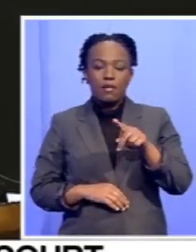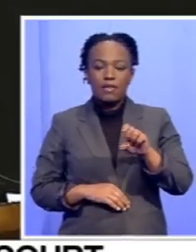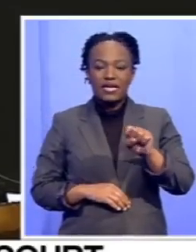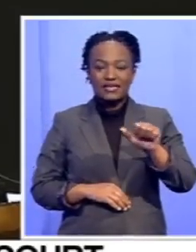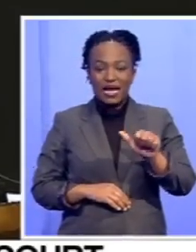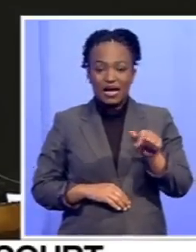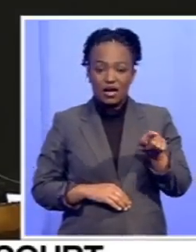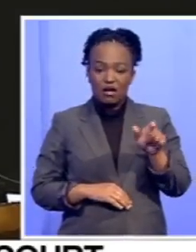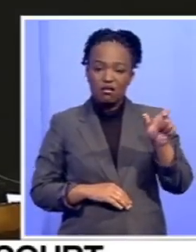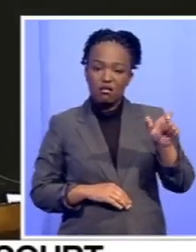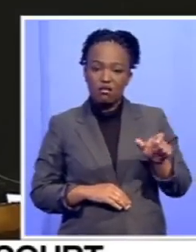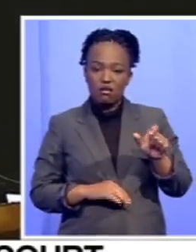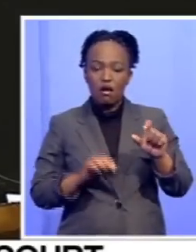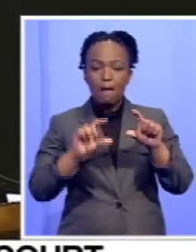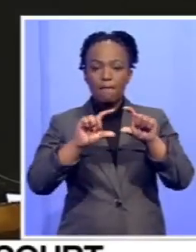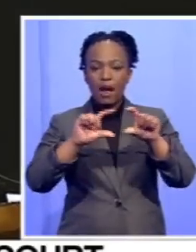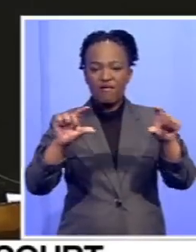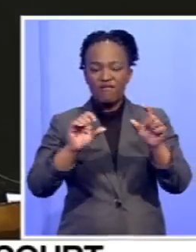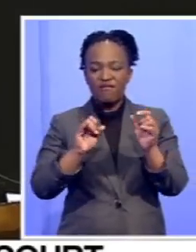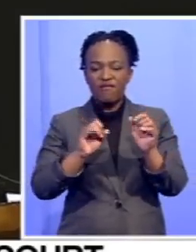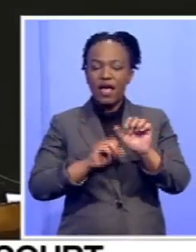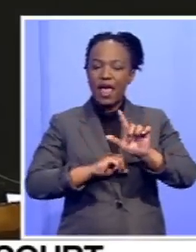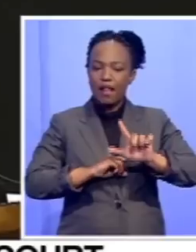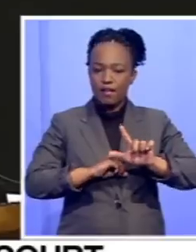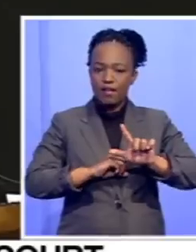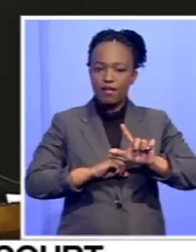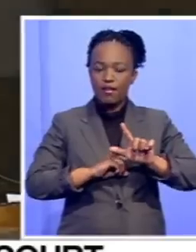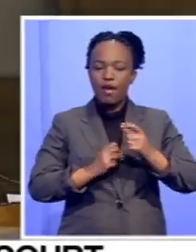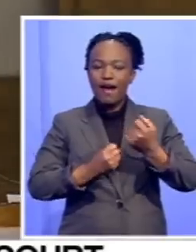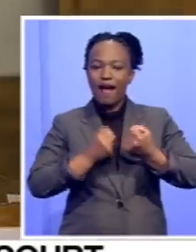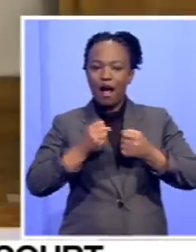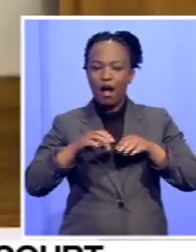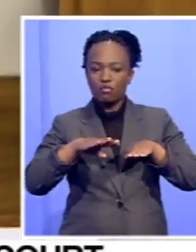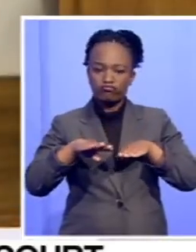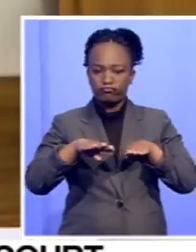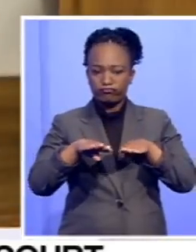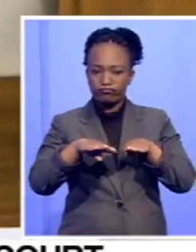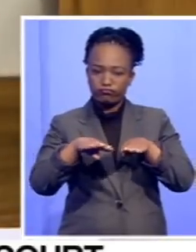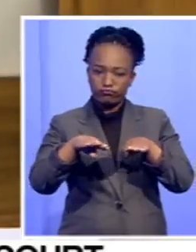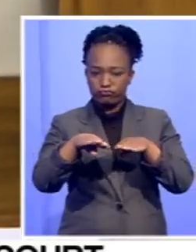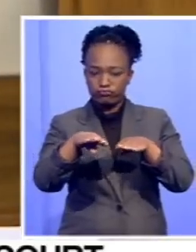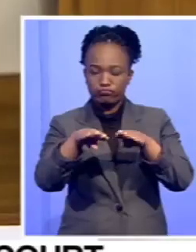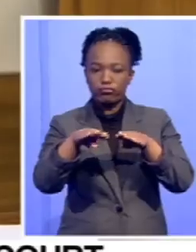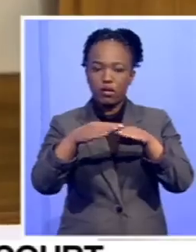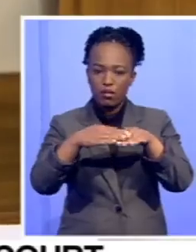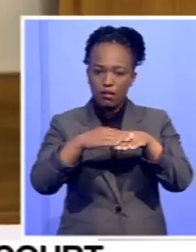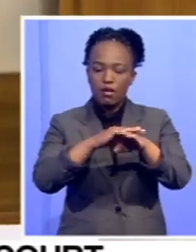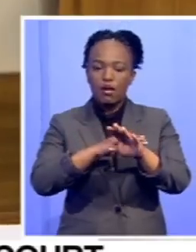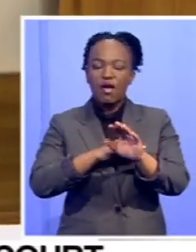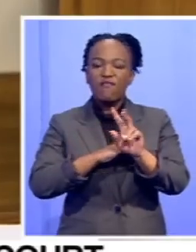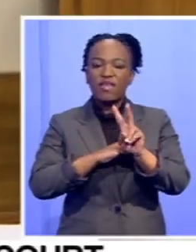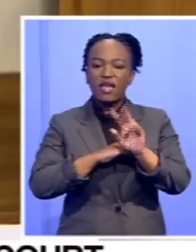2 of Exhibit L, quote, that the vehicles that were being escorted were directed straight to the VIP